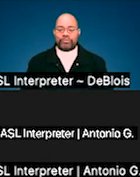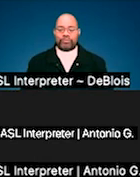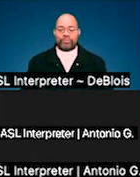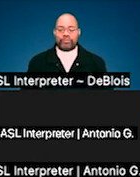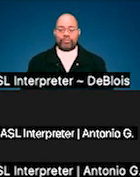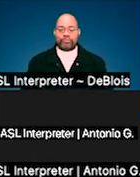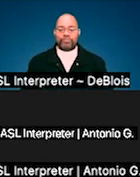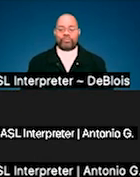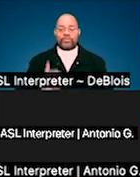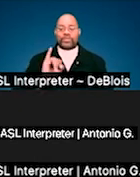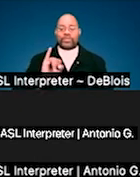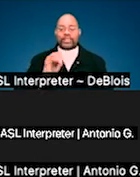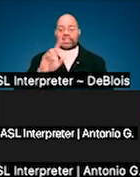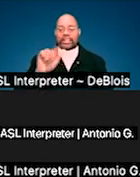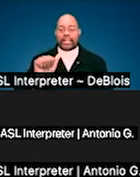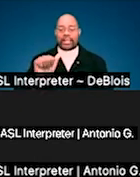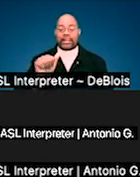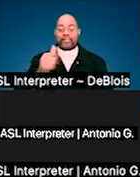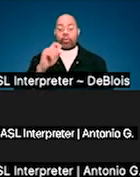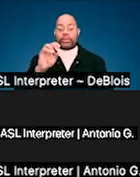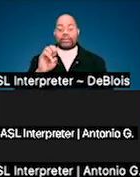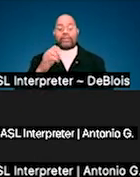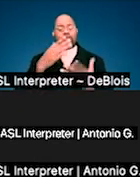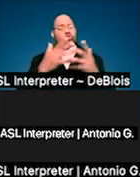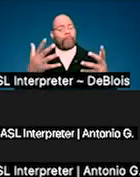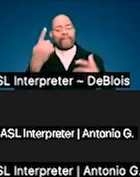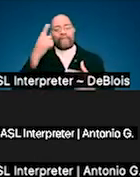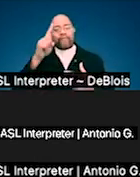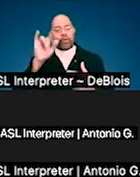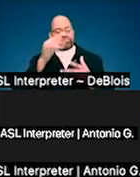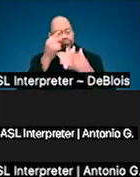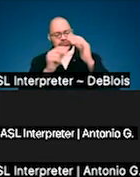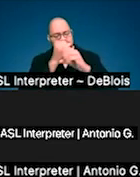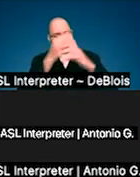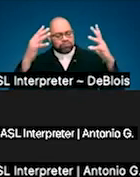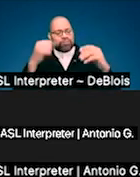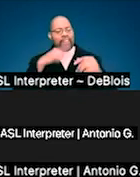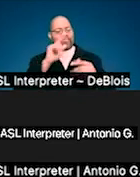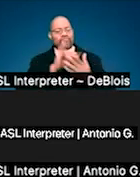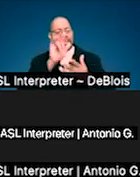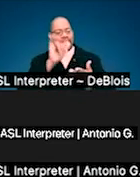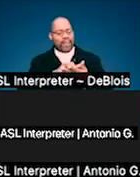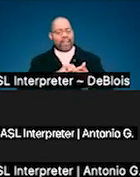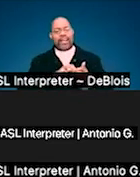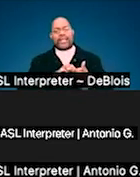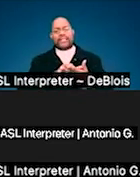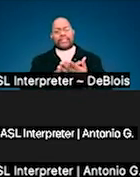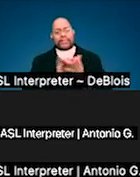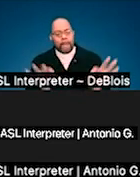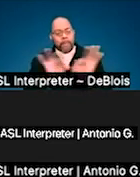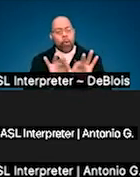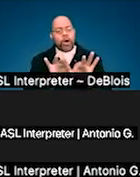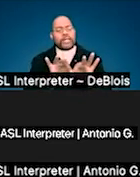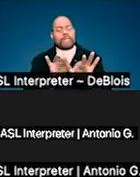This is Jessica from OET speaking. Thank you all so much for those insights. I think they are really, really important to take